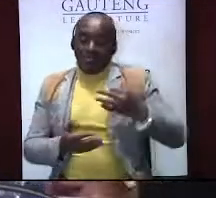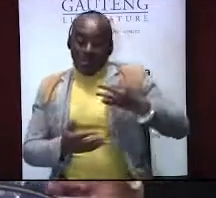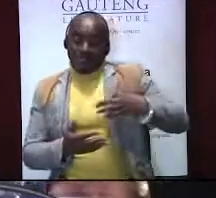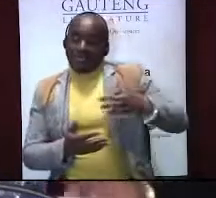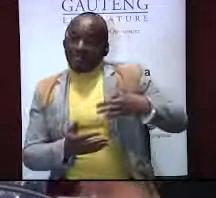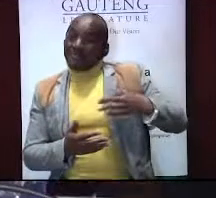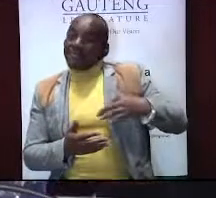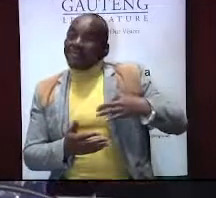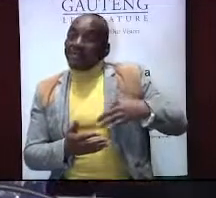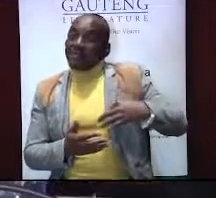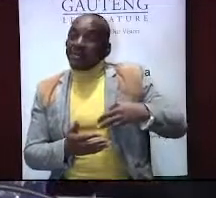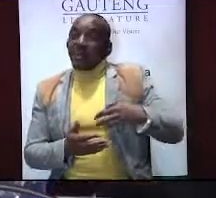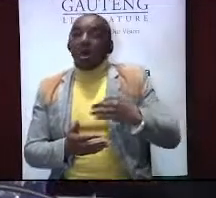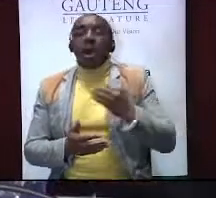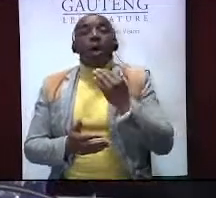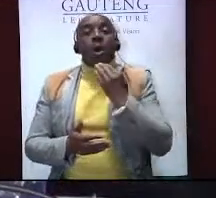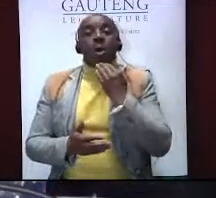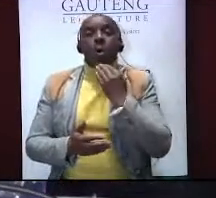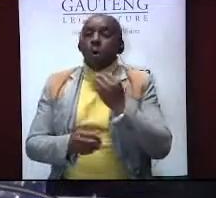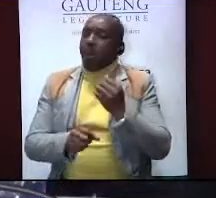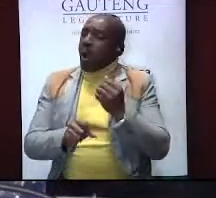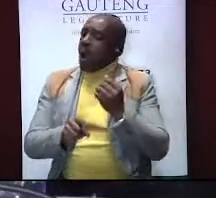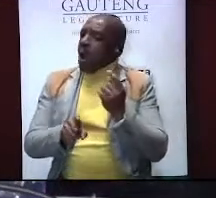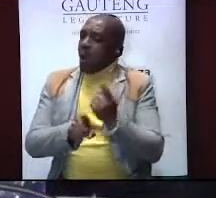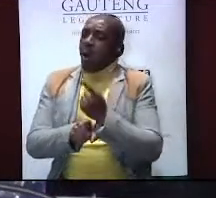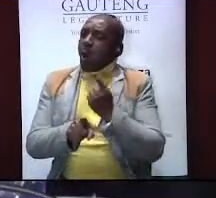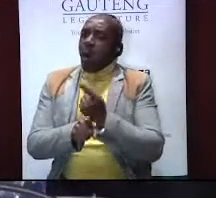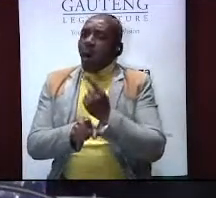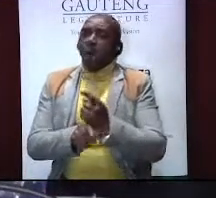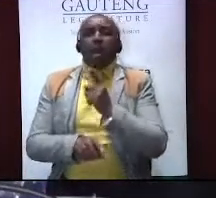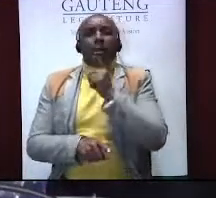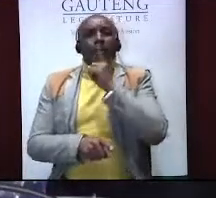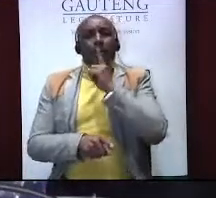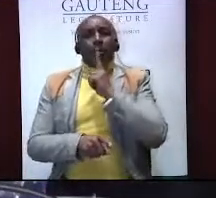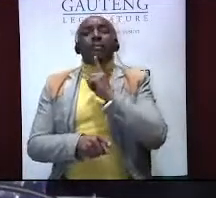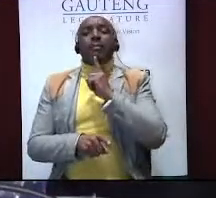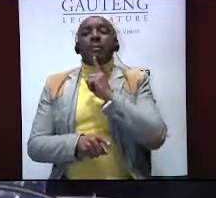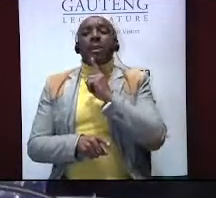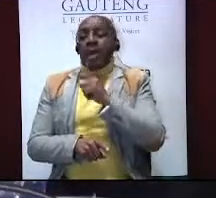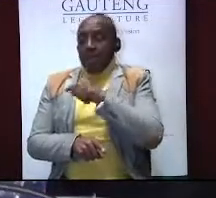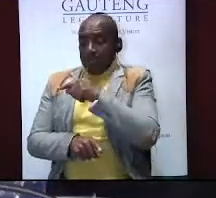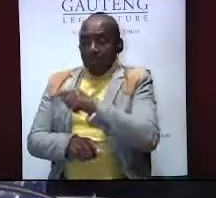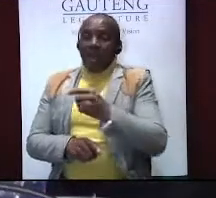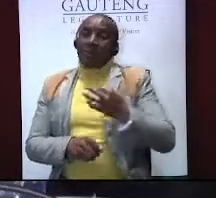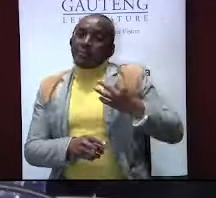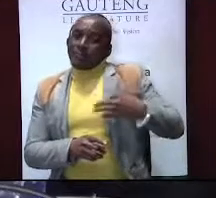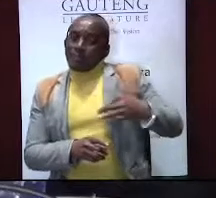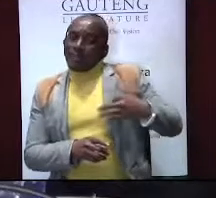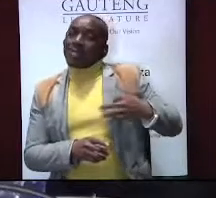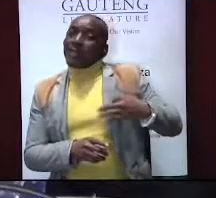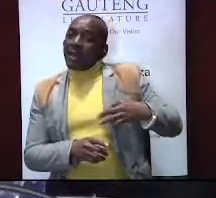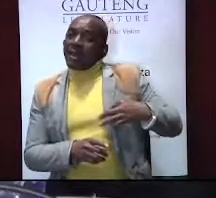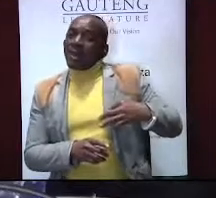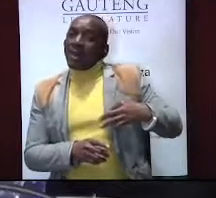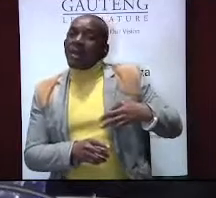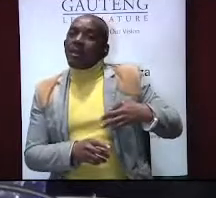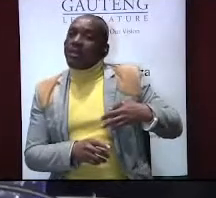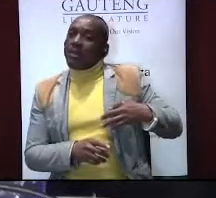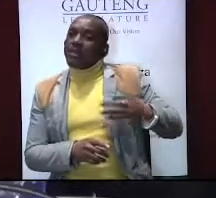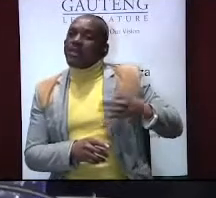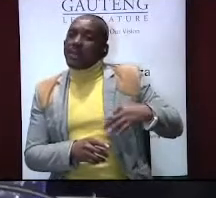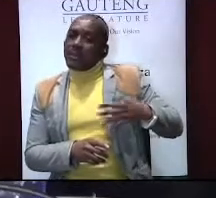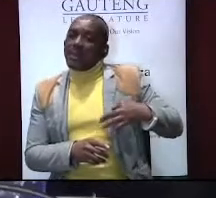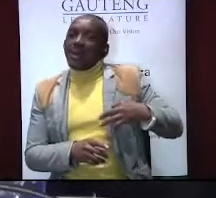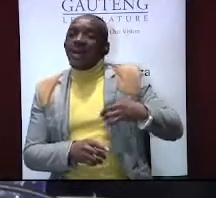Zelophehad were relegated to keep quiet? Those daughters, you know, are